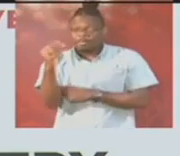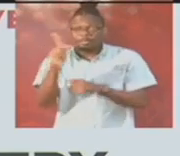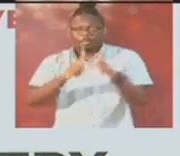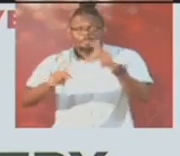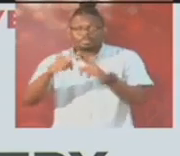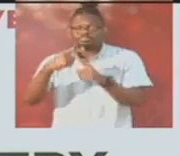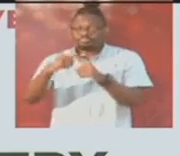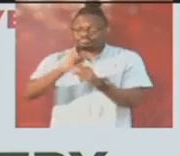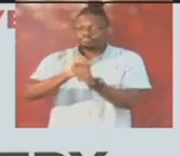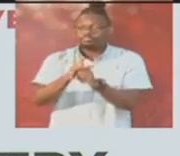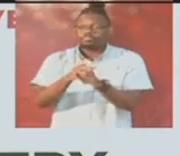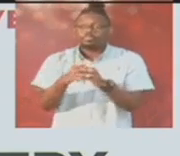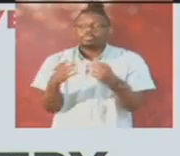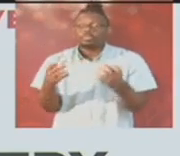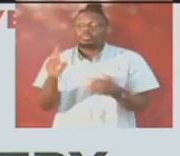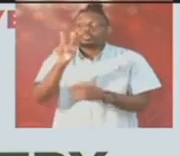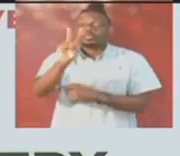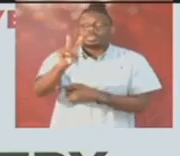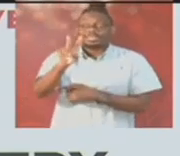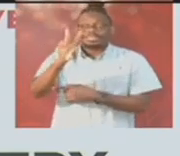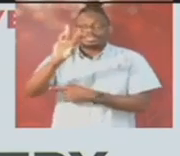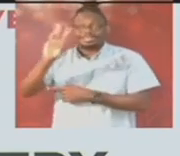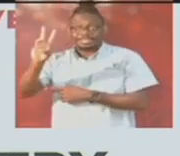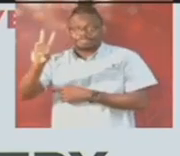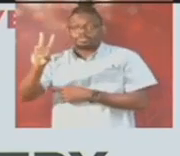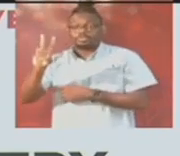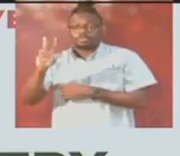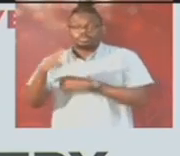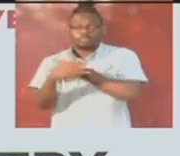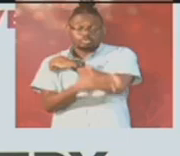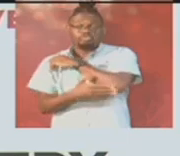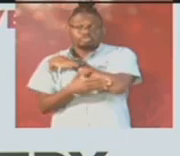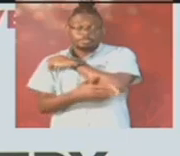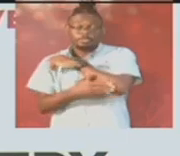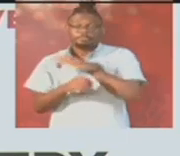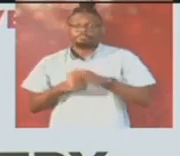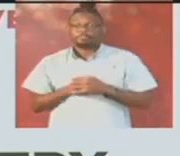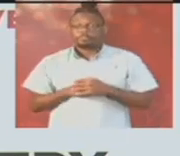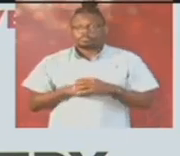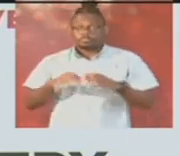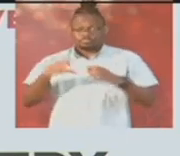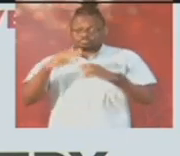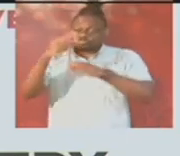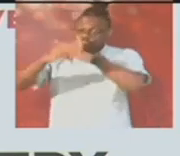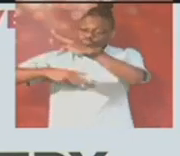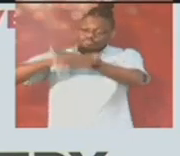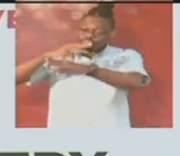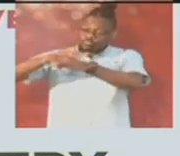now 26. The global pandemic, as you have seen,